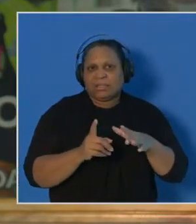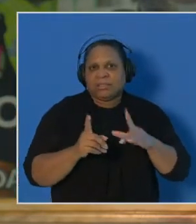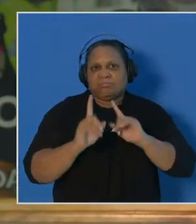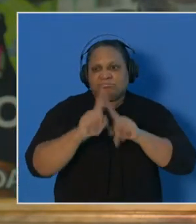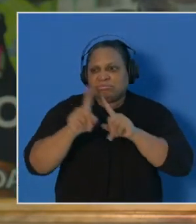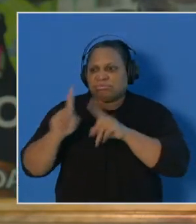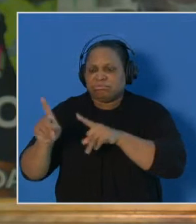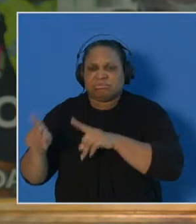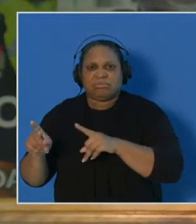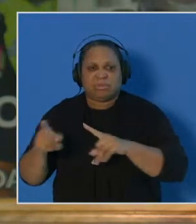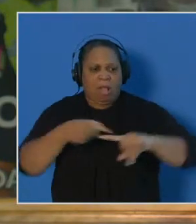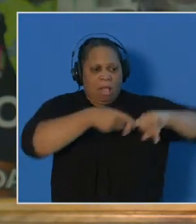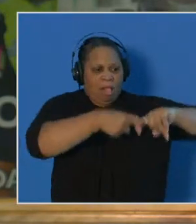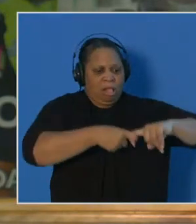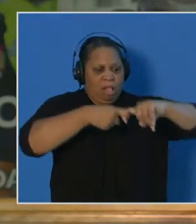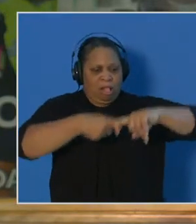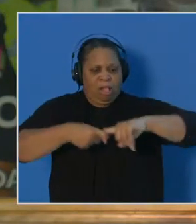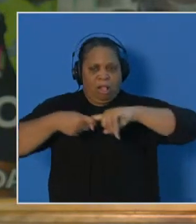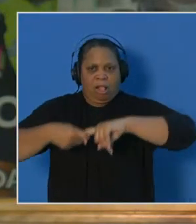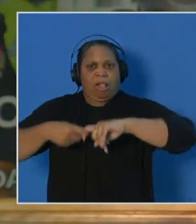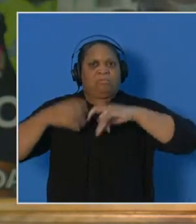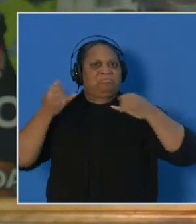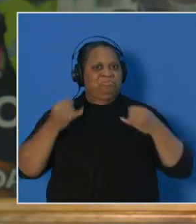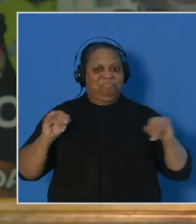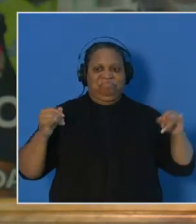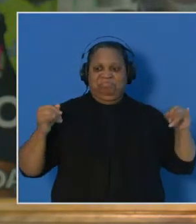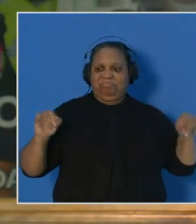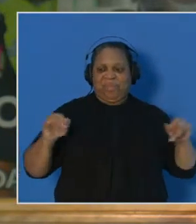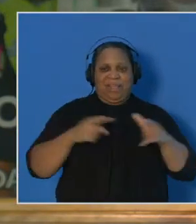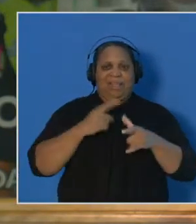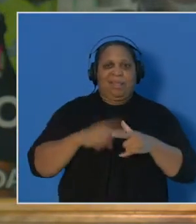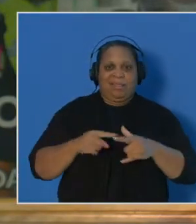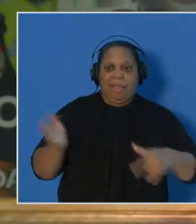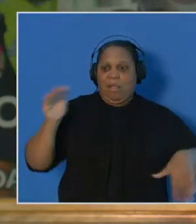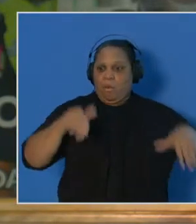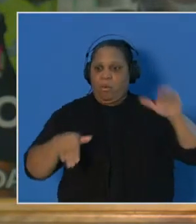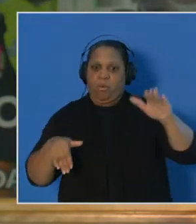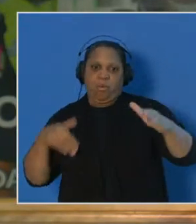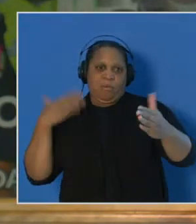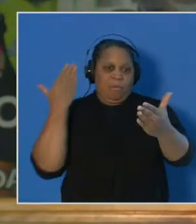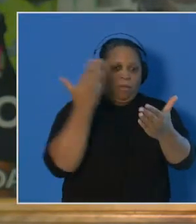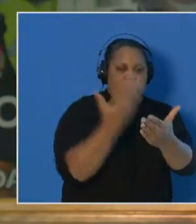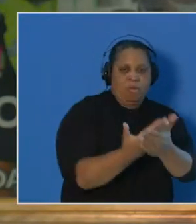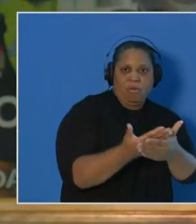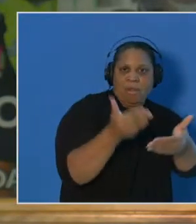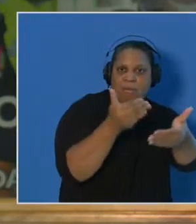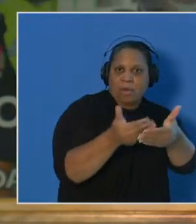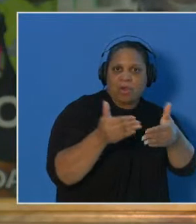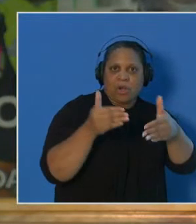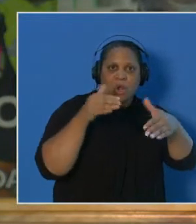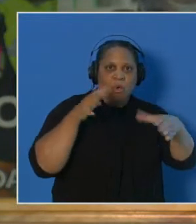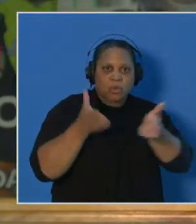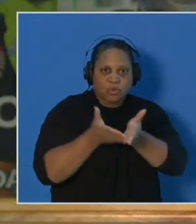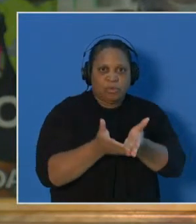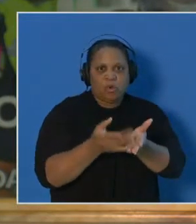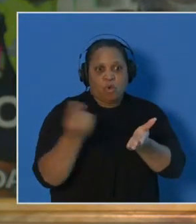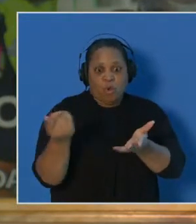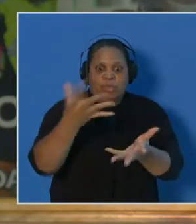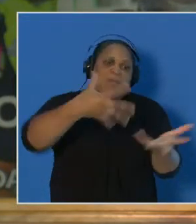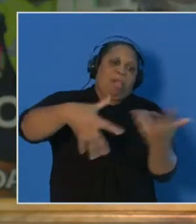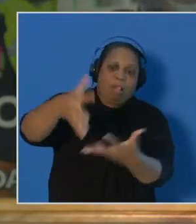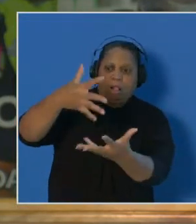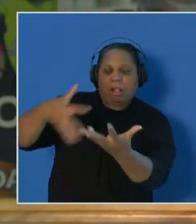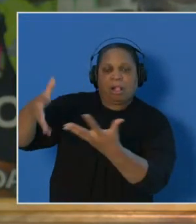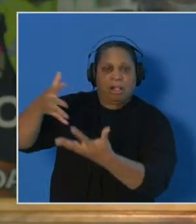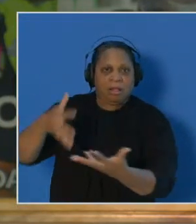getting together, anchoring independently of one another, but then swimming to a friend's boat or to the shore only to congregate.